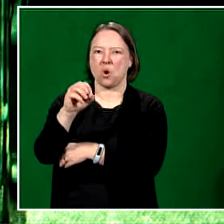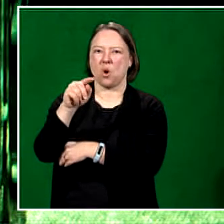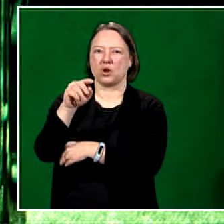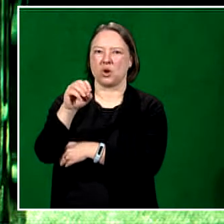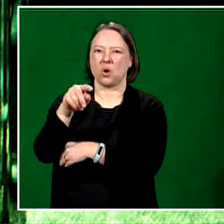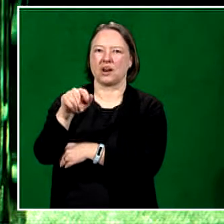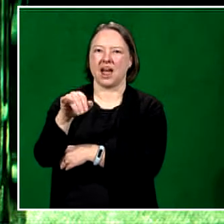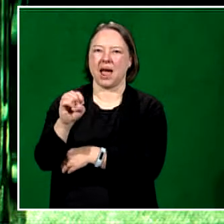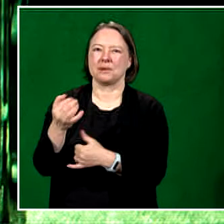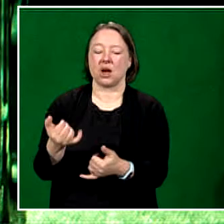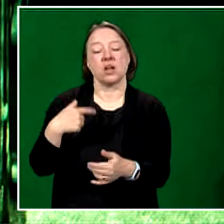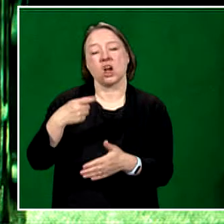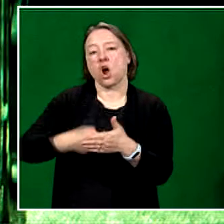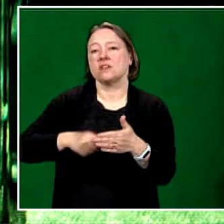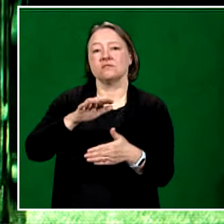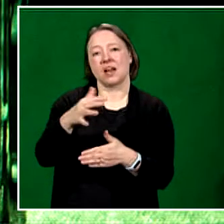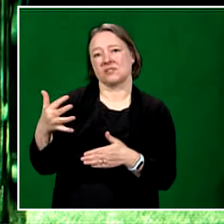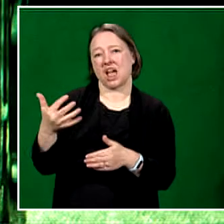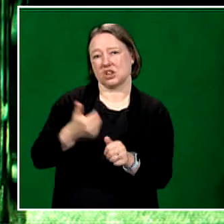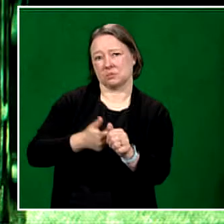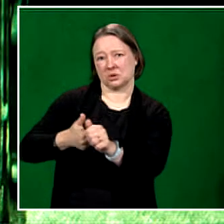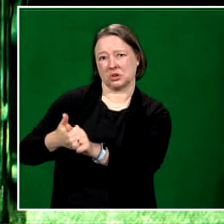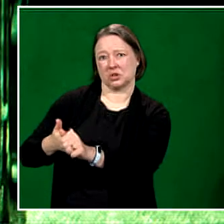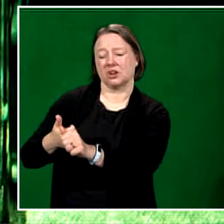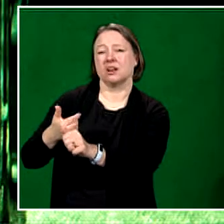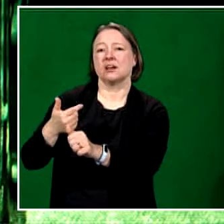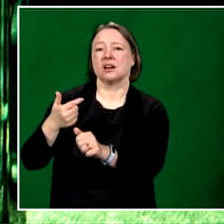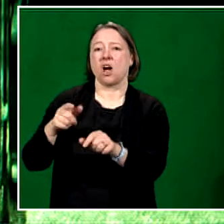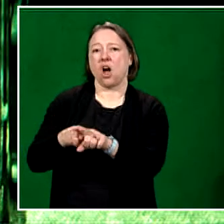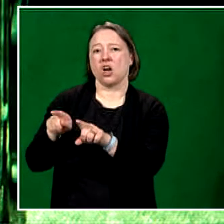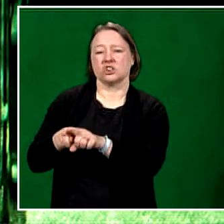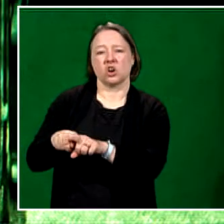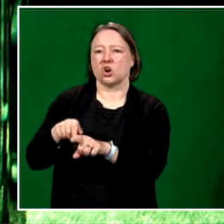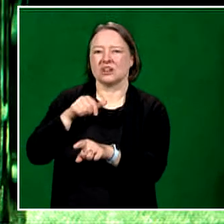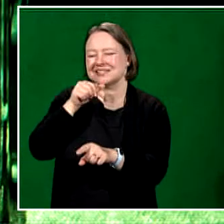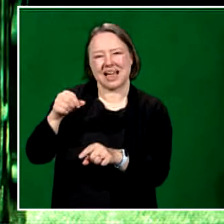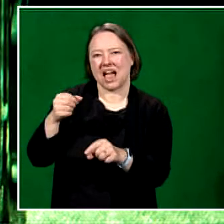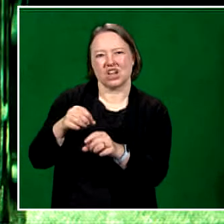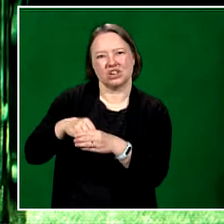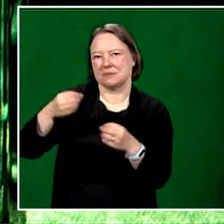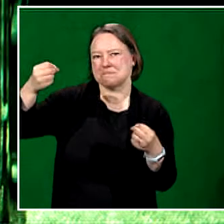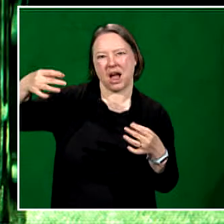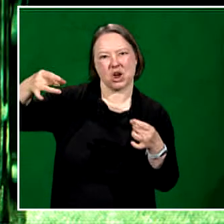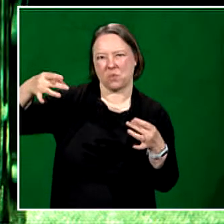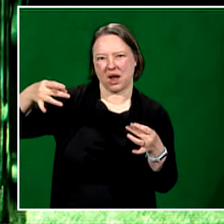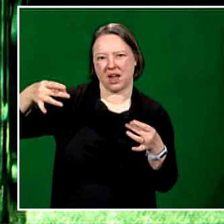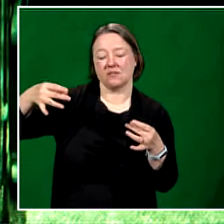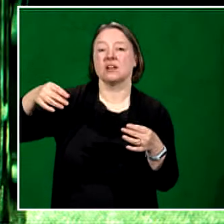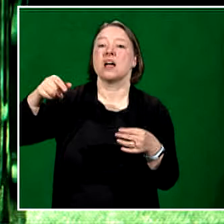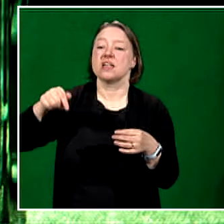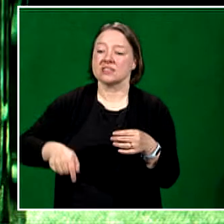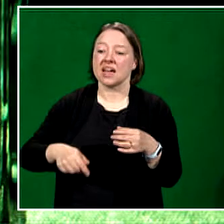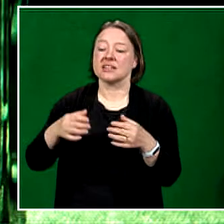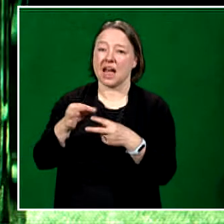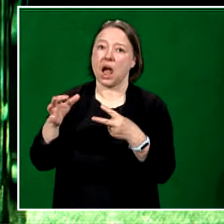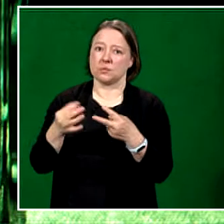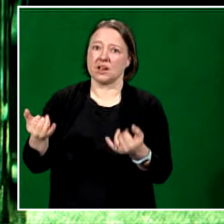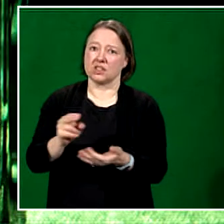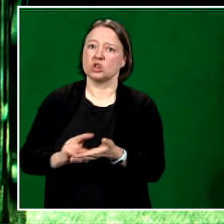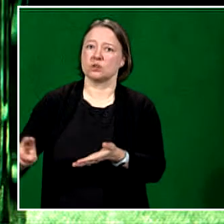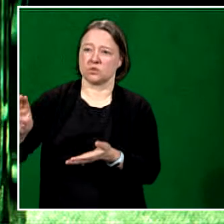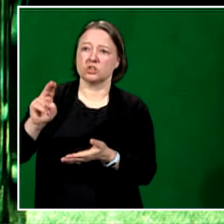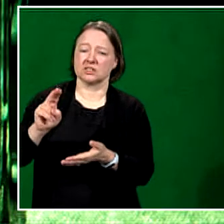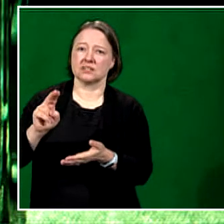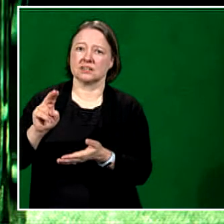It does cost $5 per, and it is also not microwavable. Now, that is a current option at the university,